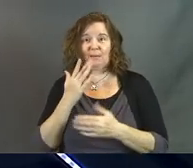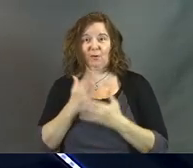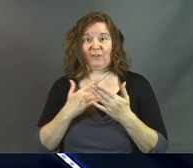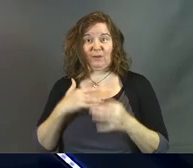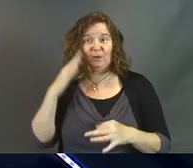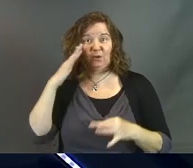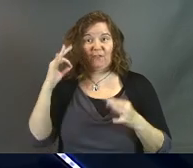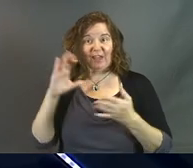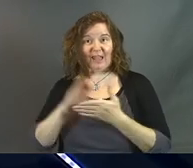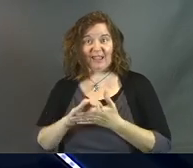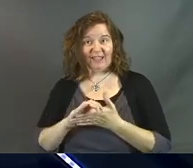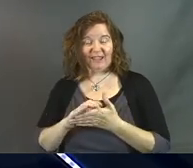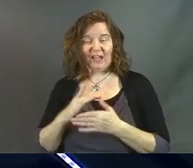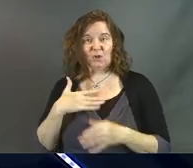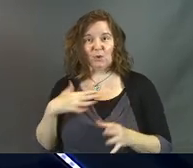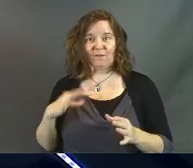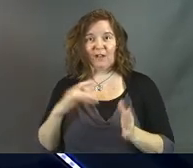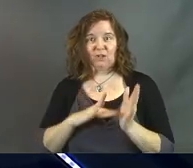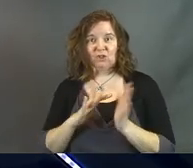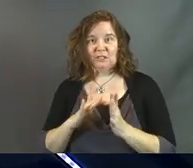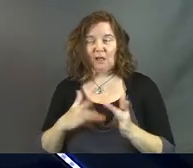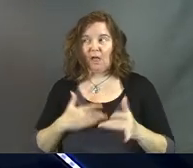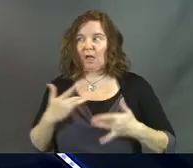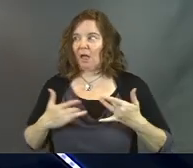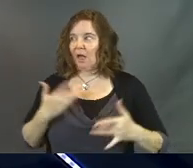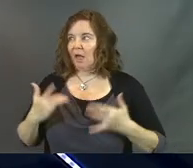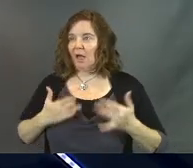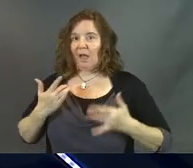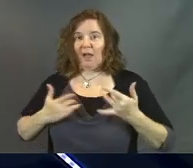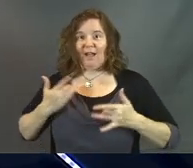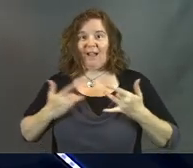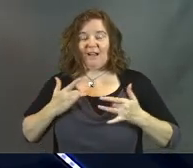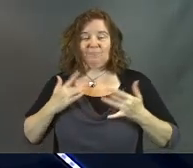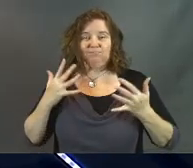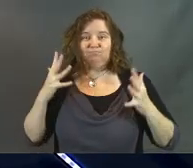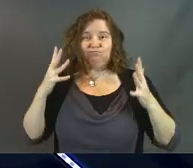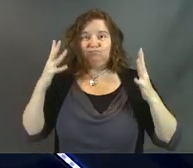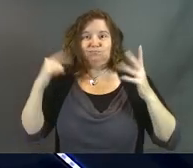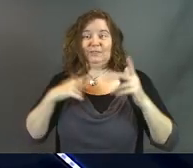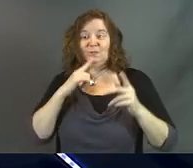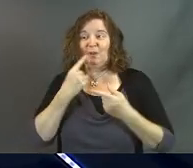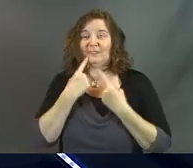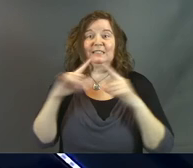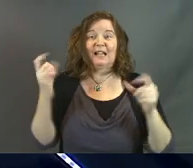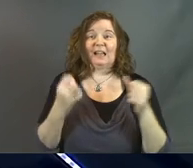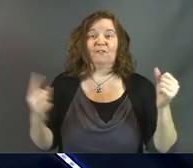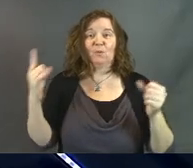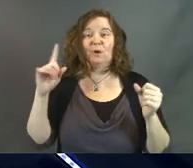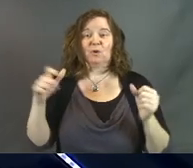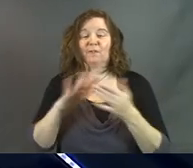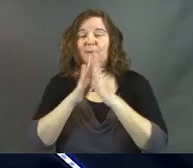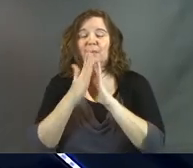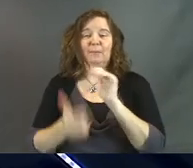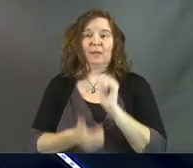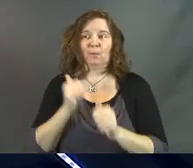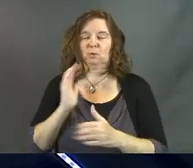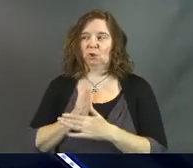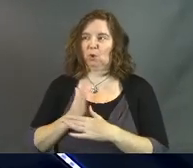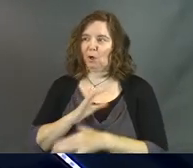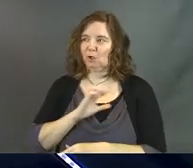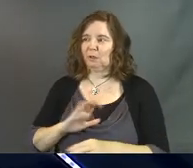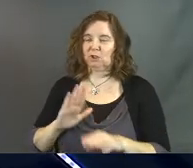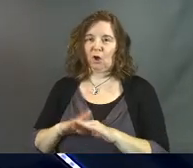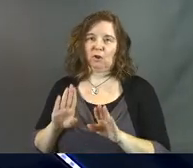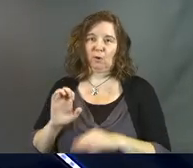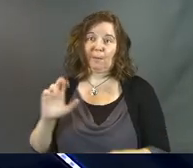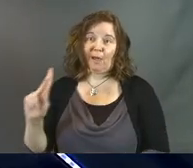your faith? You ever find Jesus and you get so radically saved, you got to tell everybody and you become the most annoying Christian